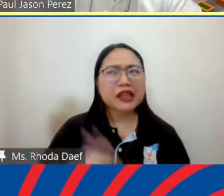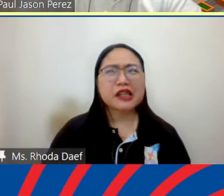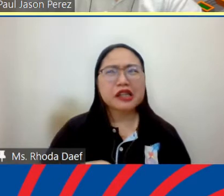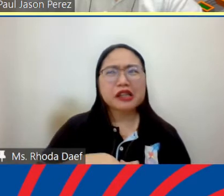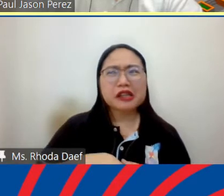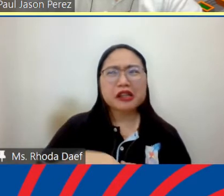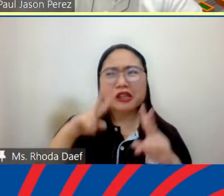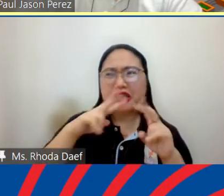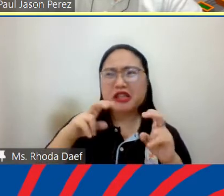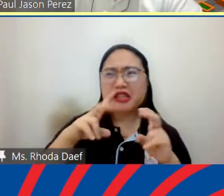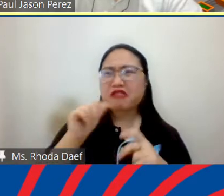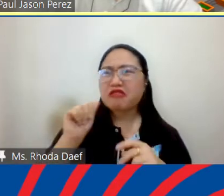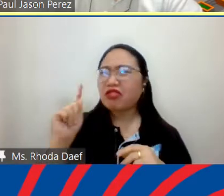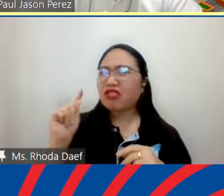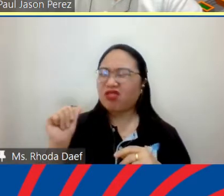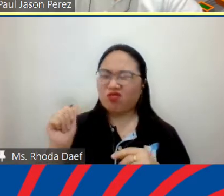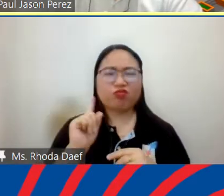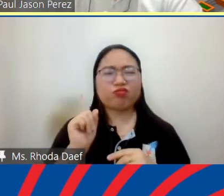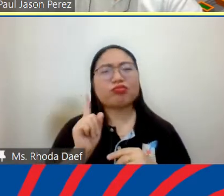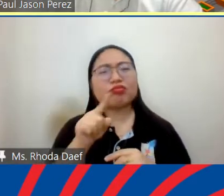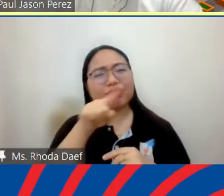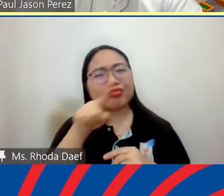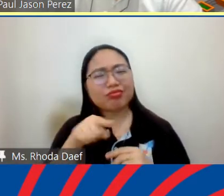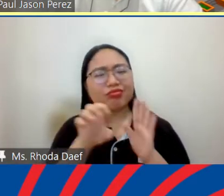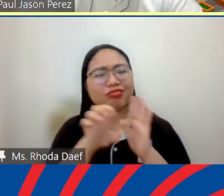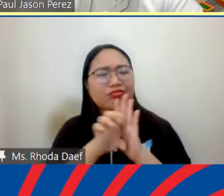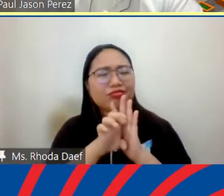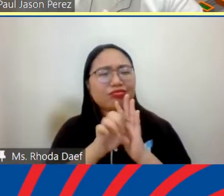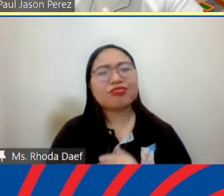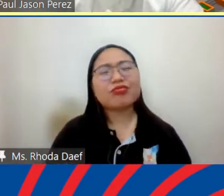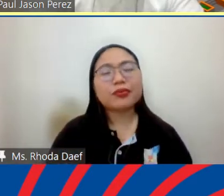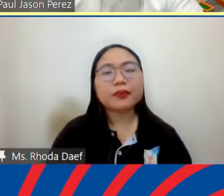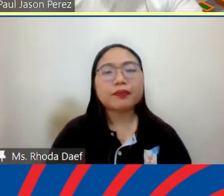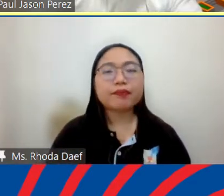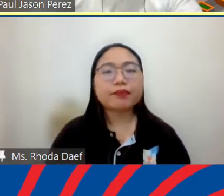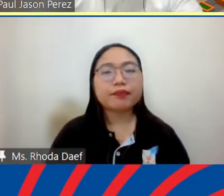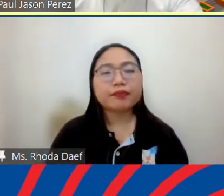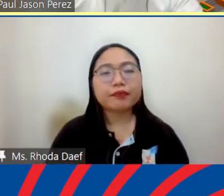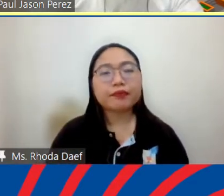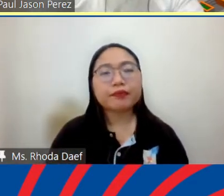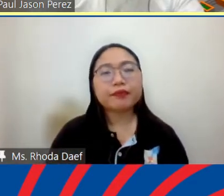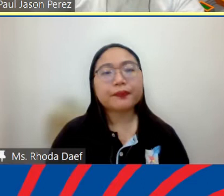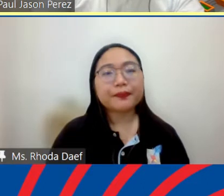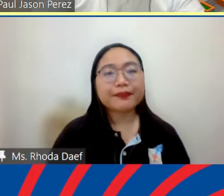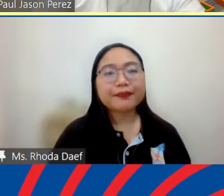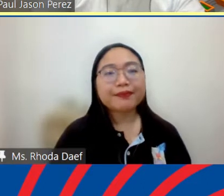ba ang research data? Anong mga examples ang naiisip ninyo?